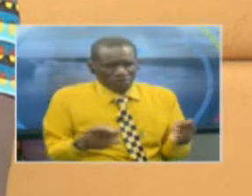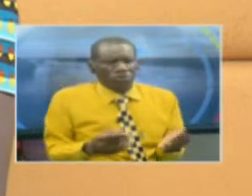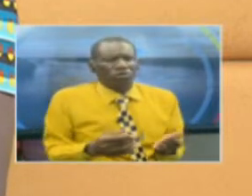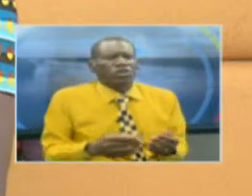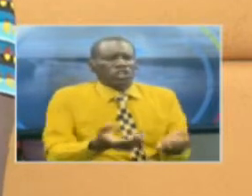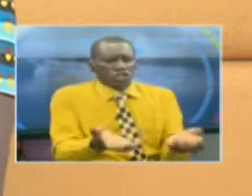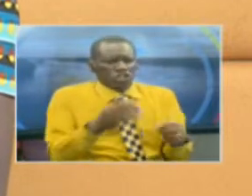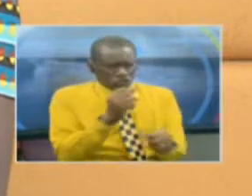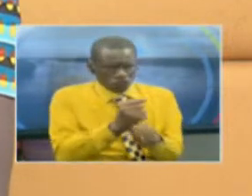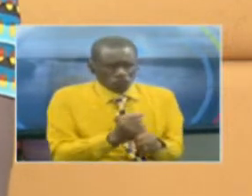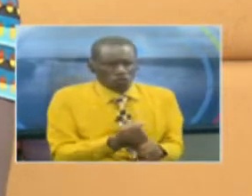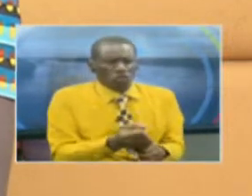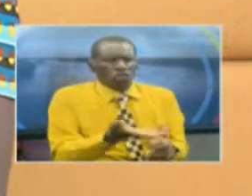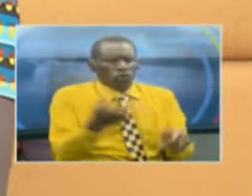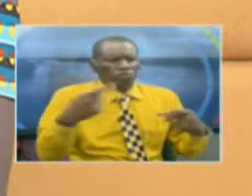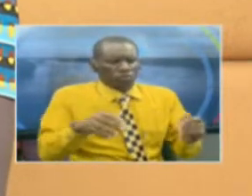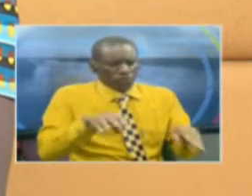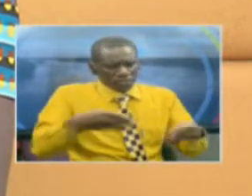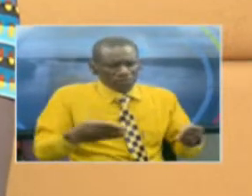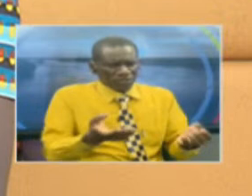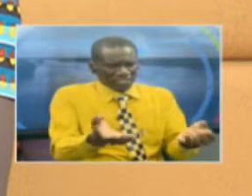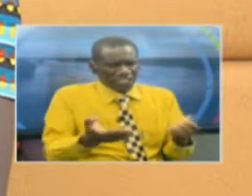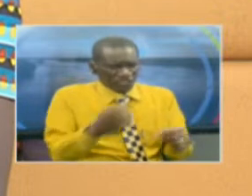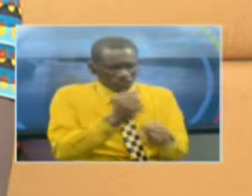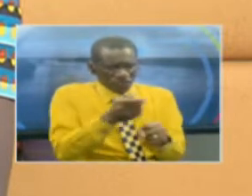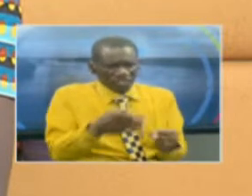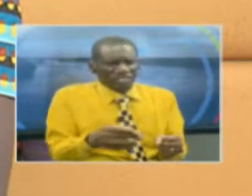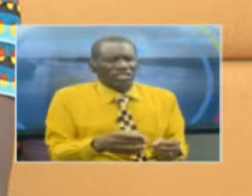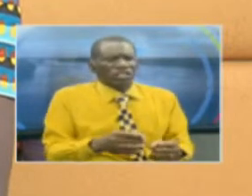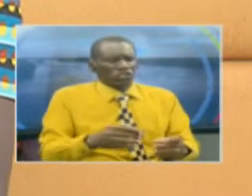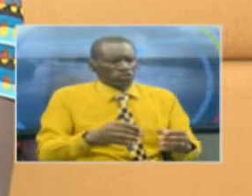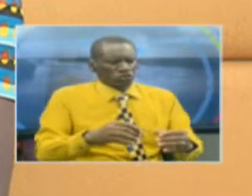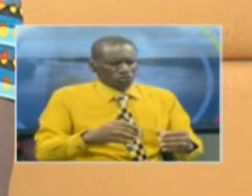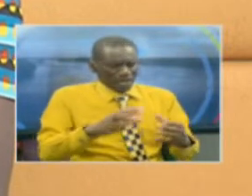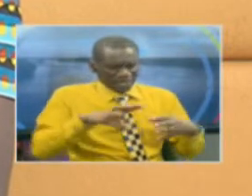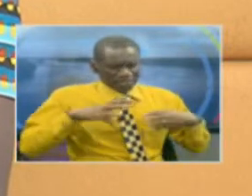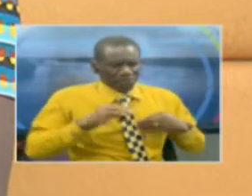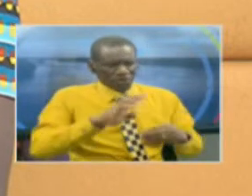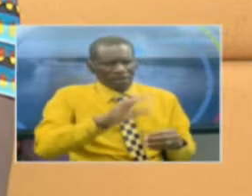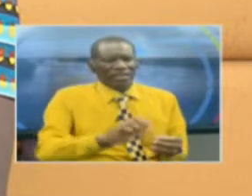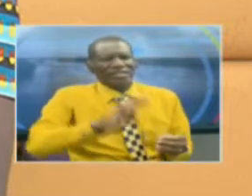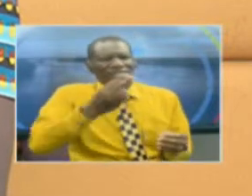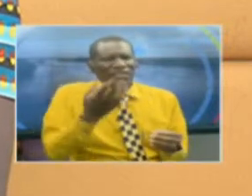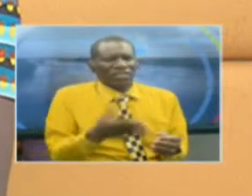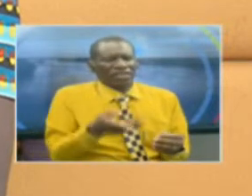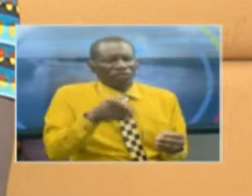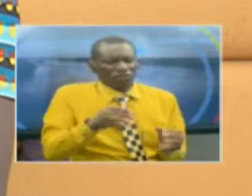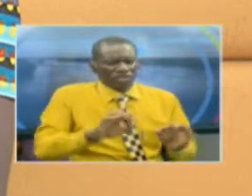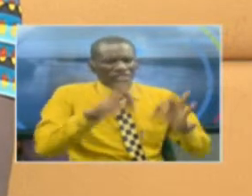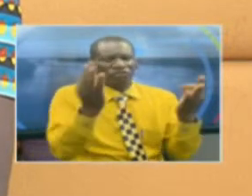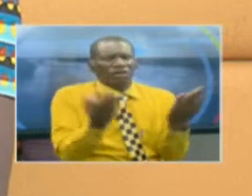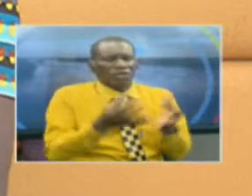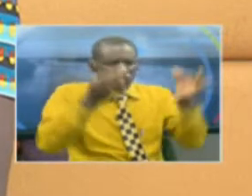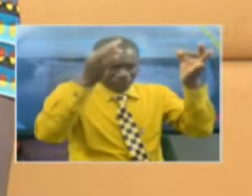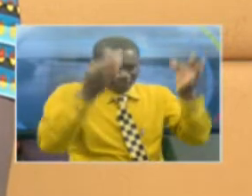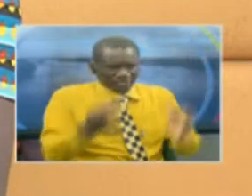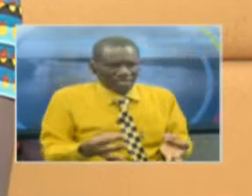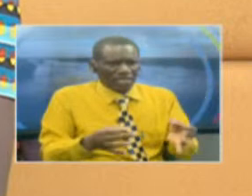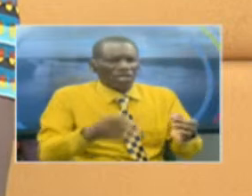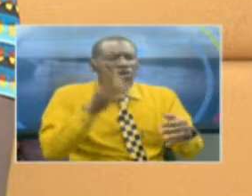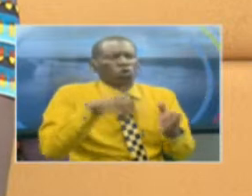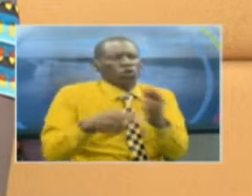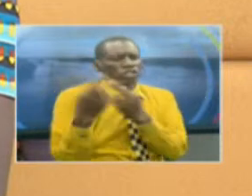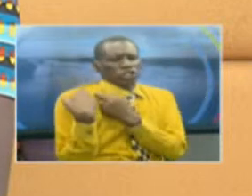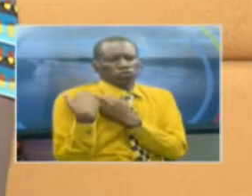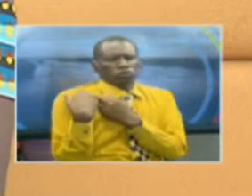do. Those with some form of disability need to do. The second thing is for that couple to determine what roles to play.